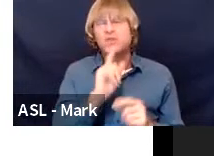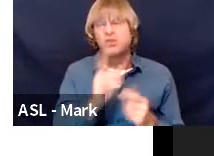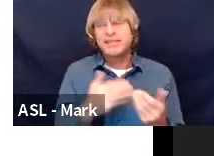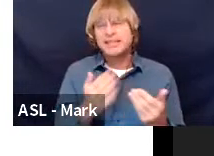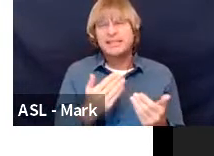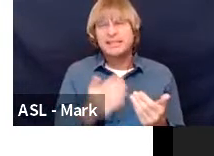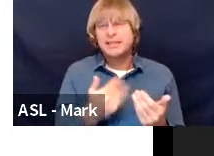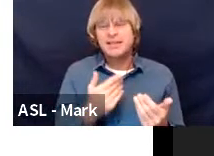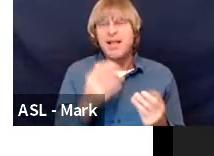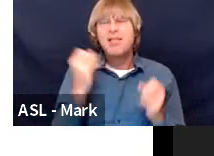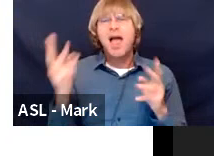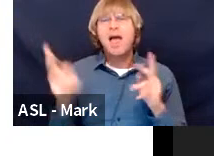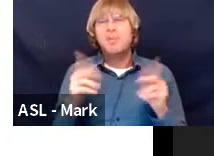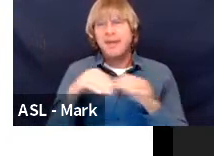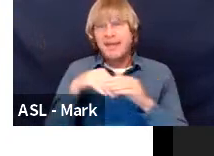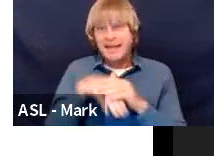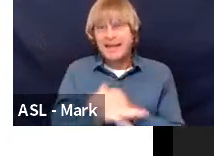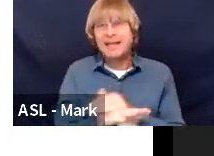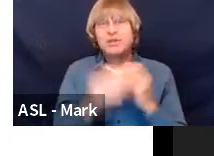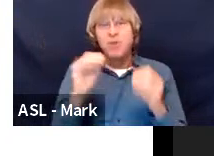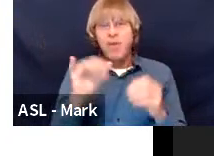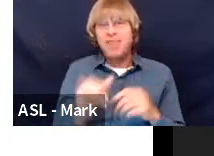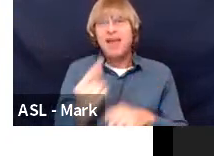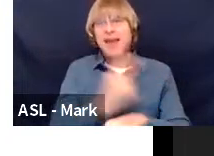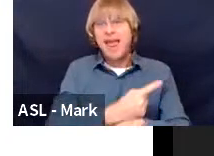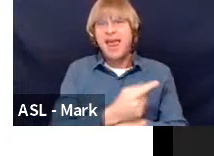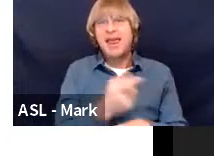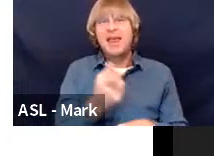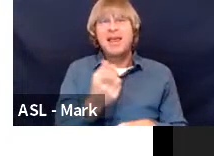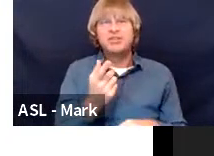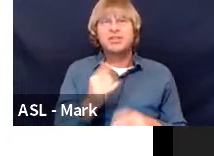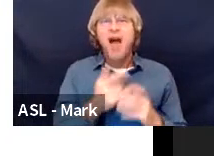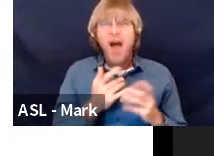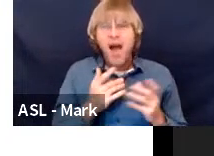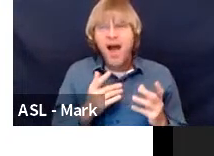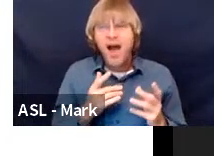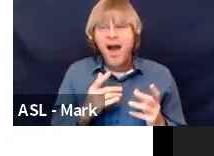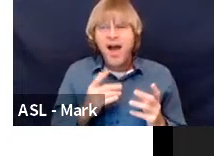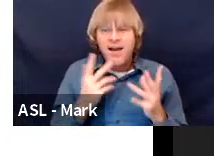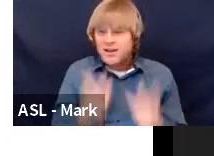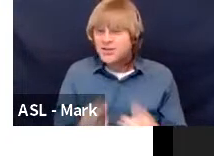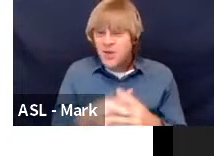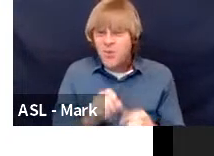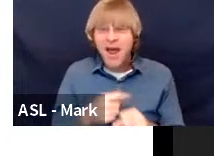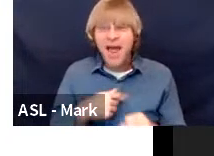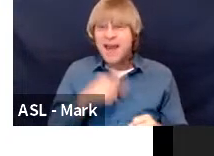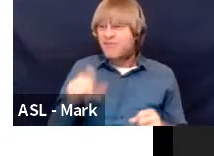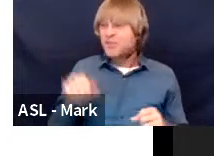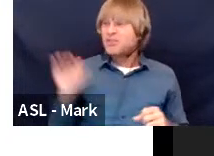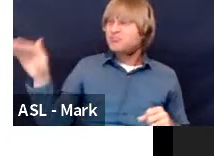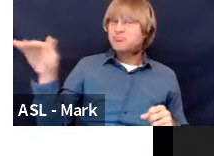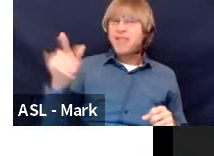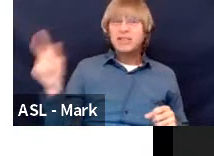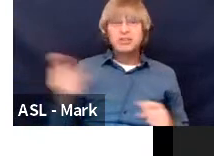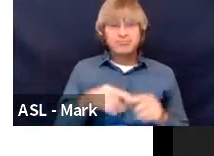sell. A lot of the people that came in that day just went right to work. I didn't have to do anything. They just